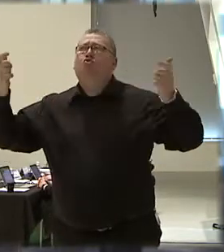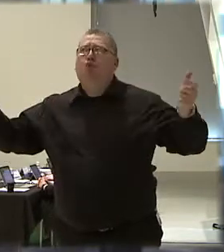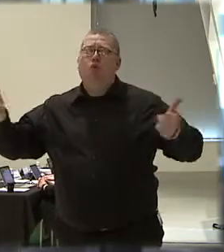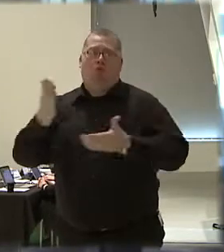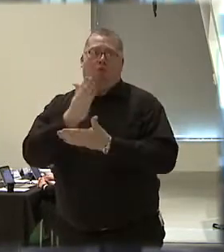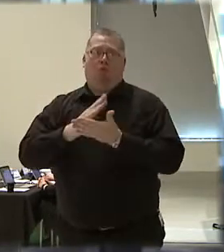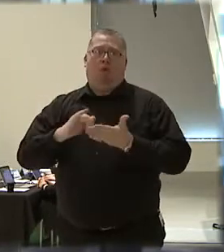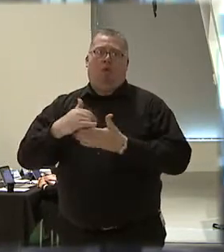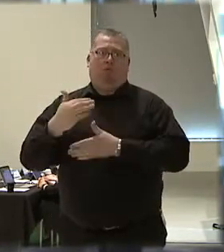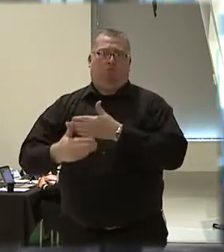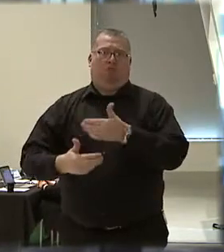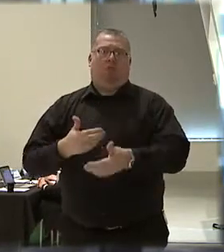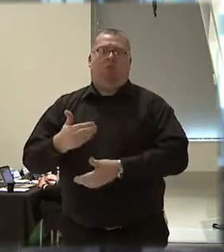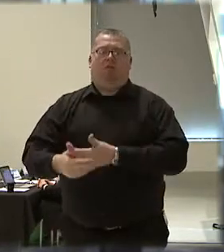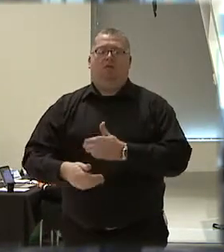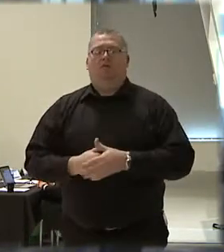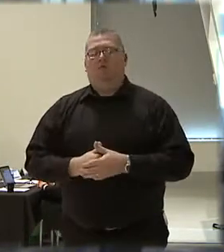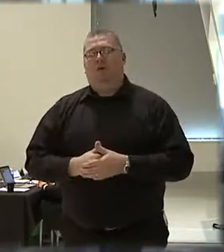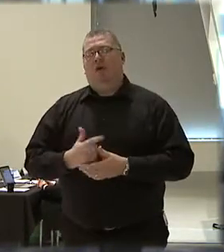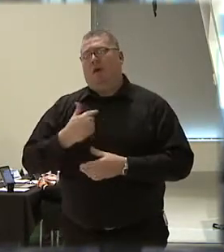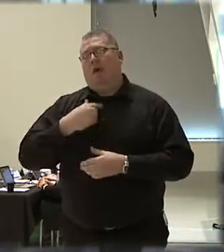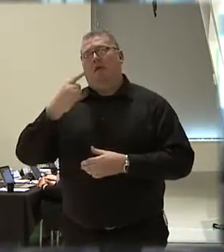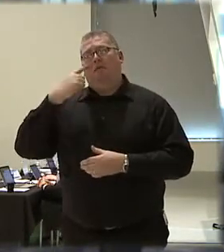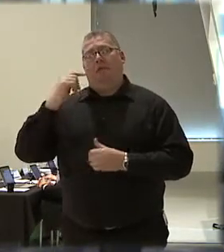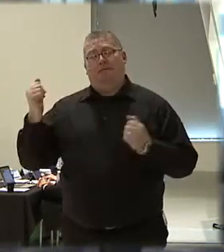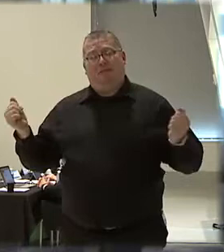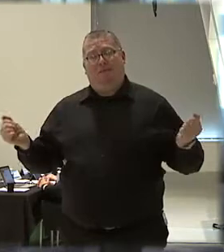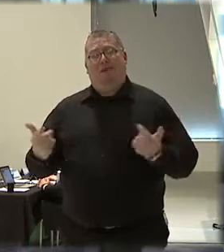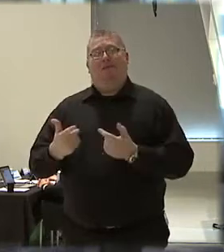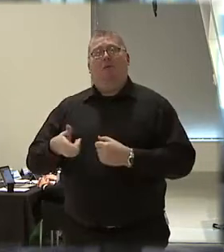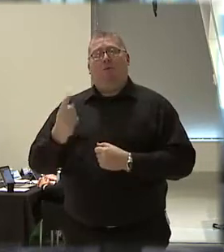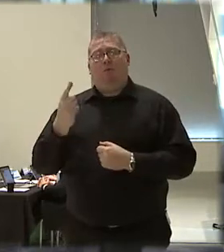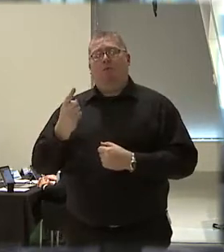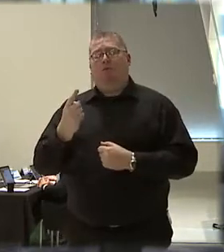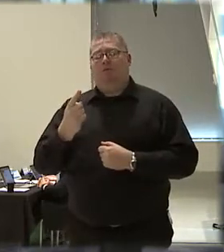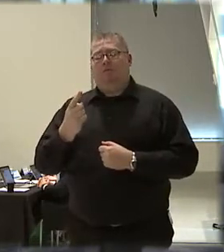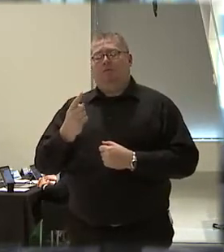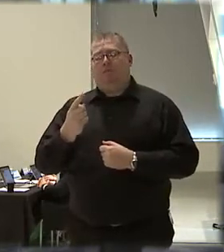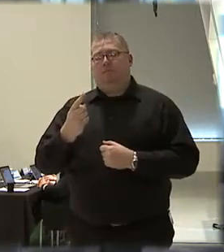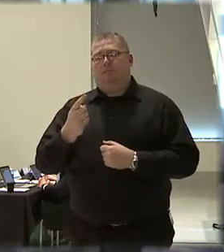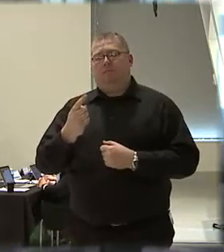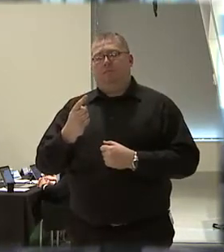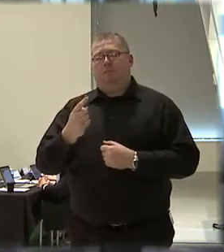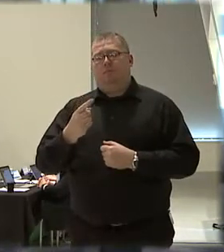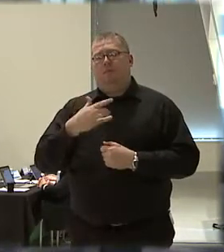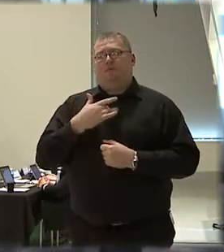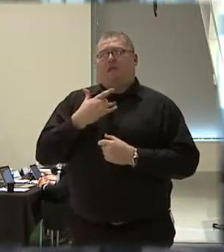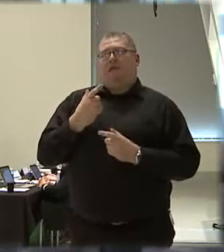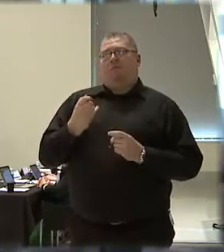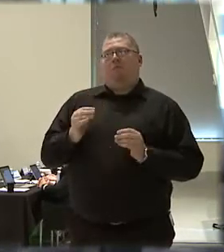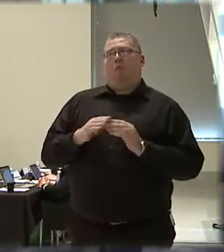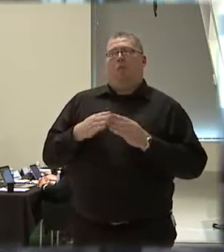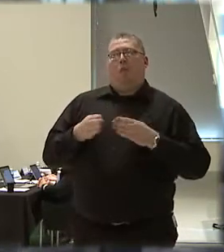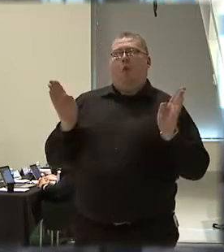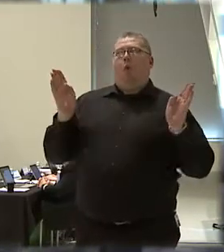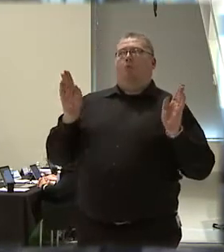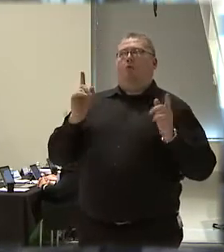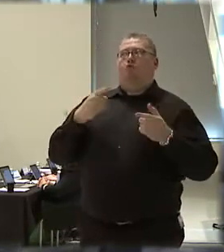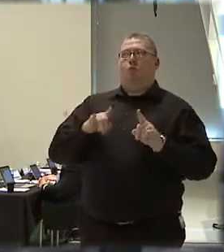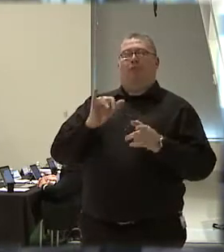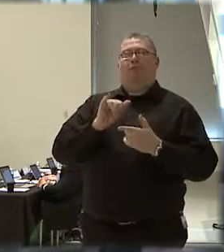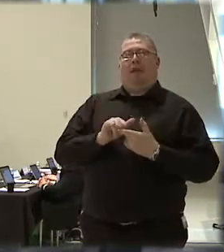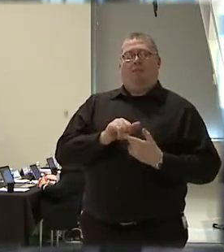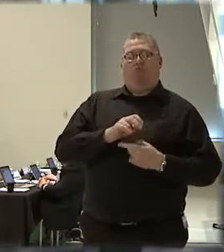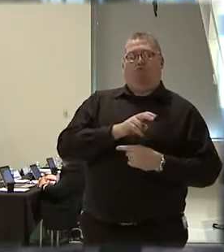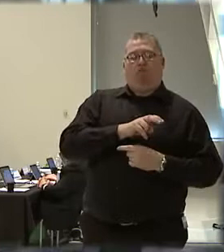here. I think everybody is a little bit easier in the transition